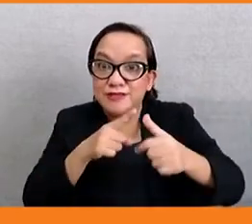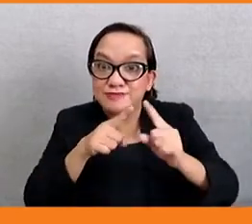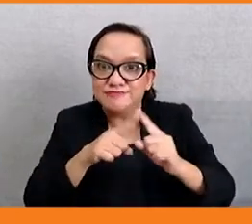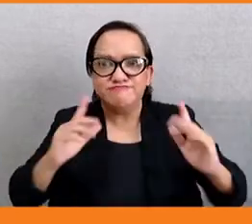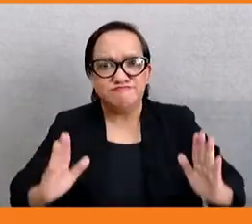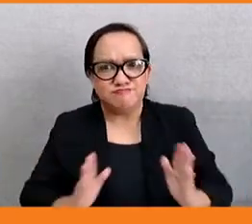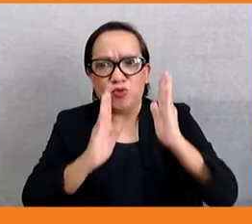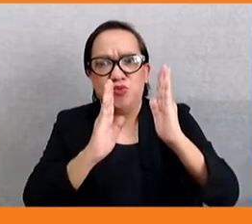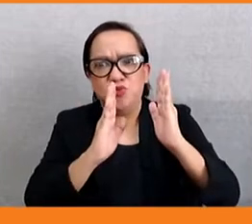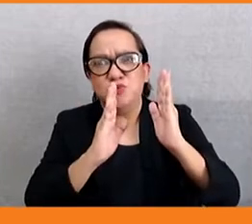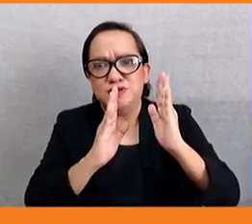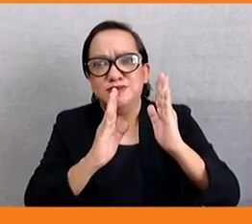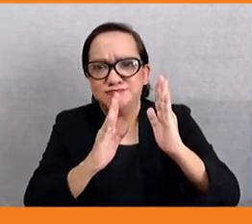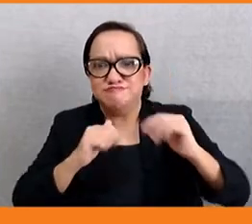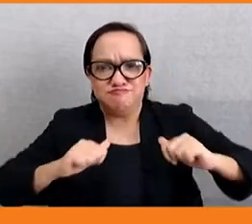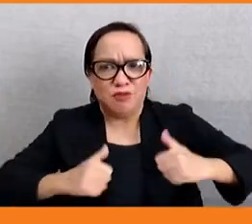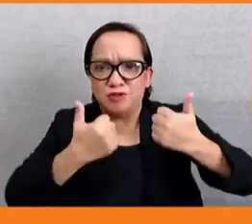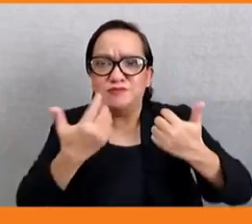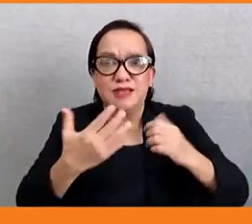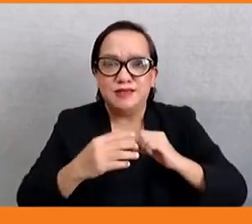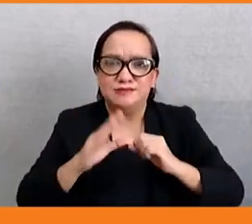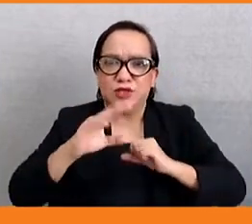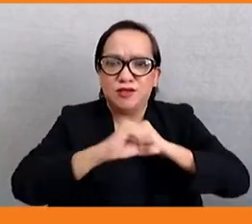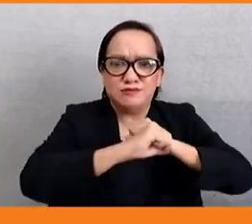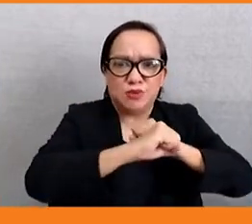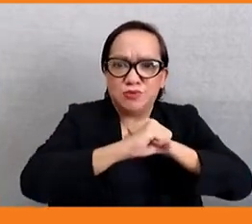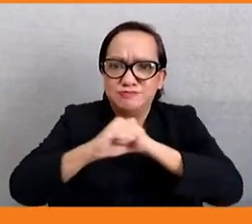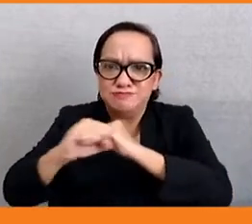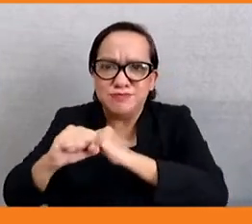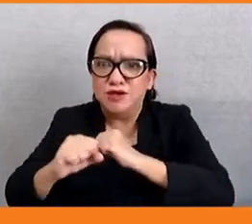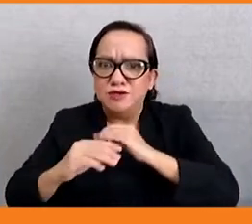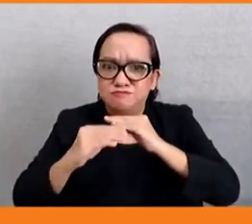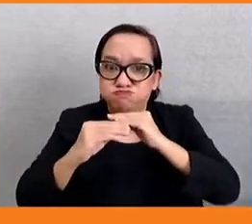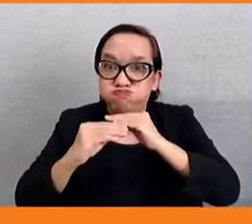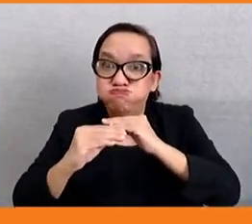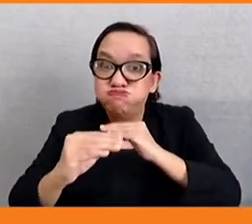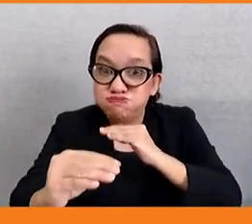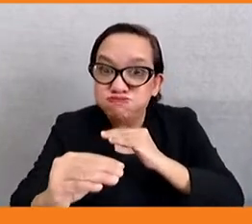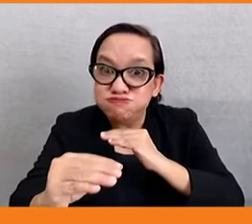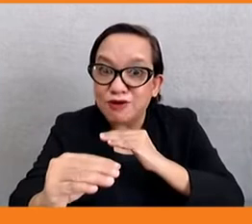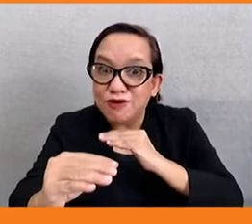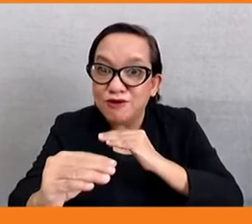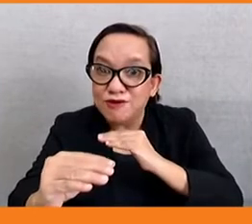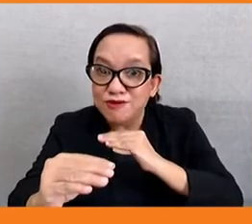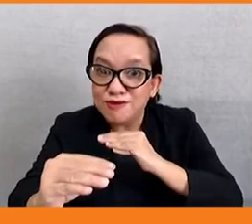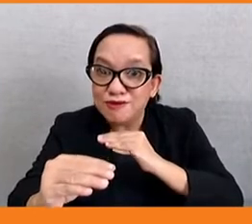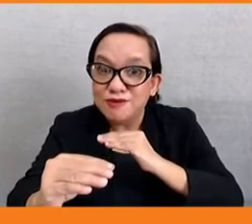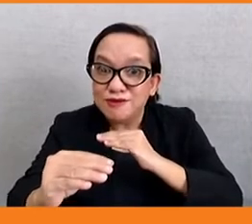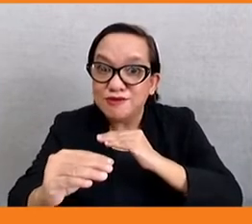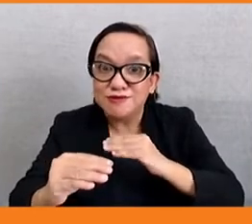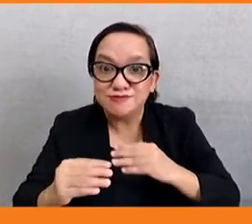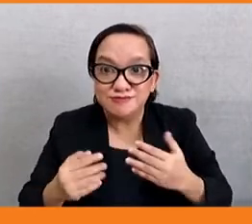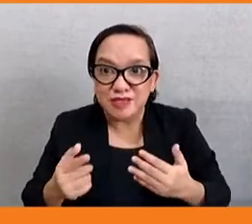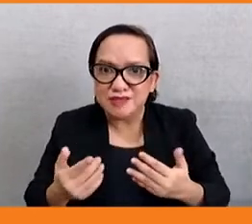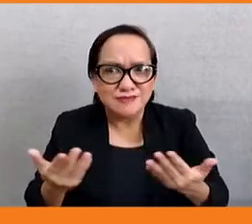promote strong and sustainable development if we do not put forward ambitious solutions.